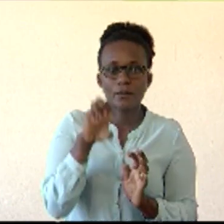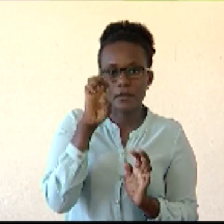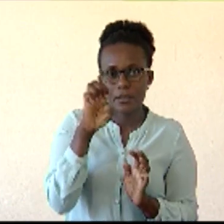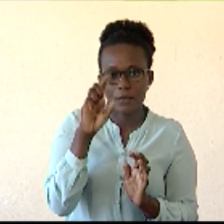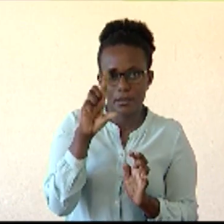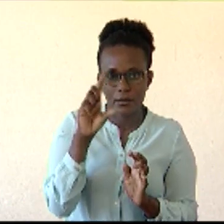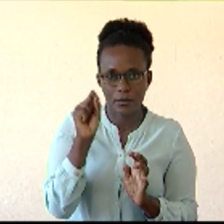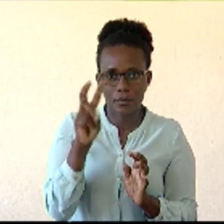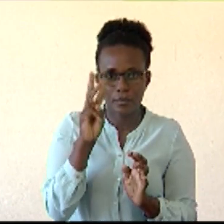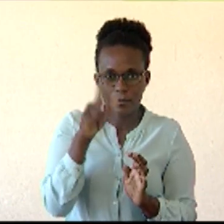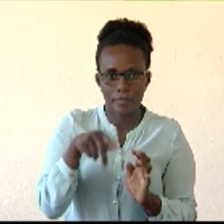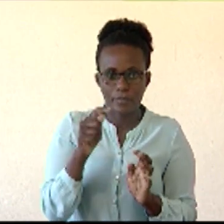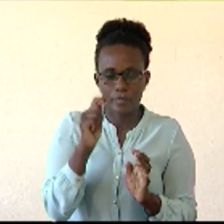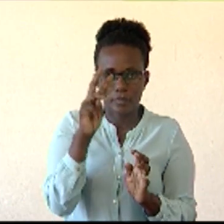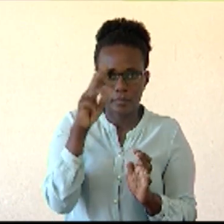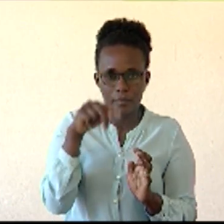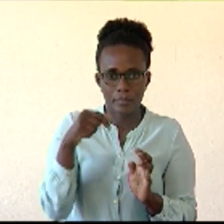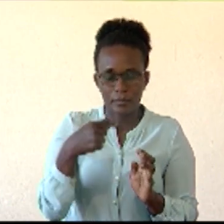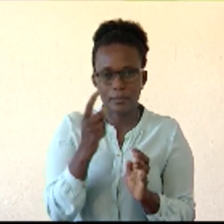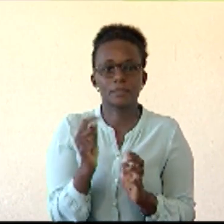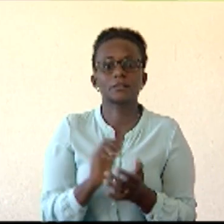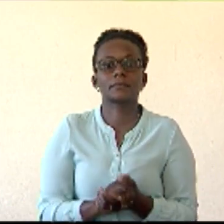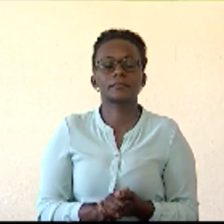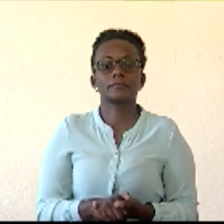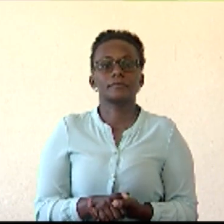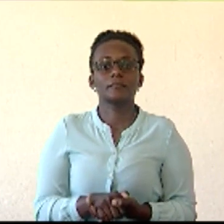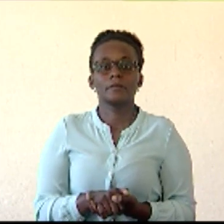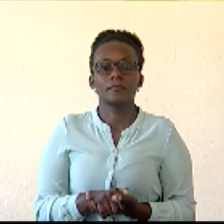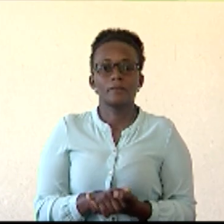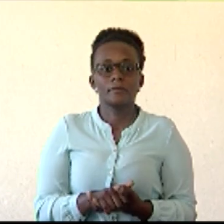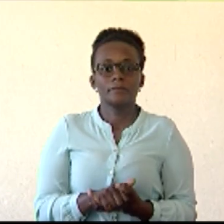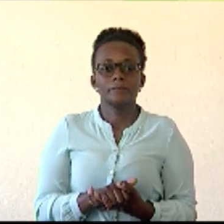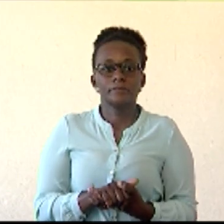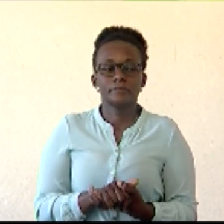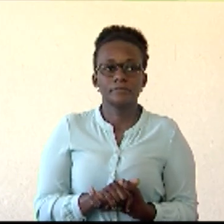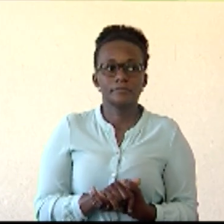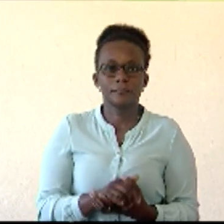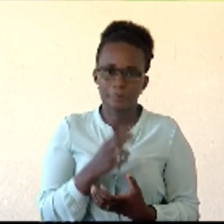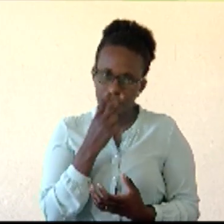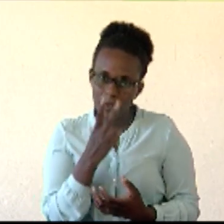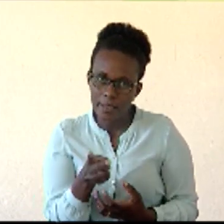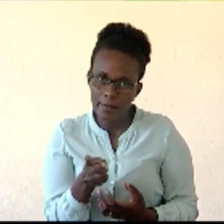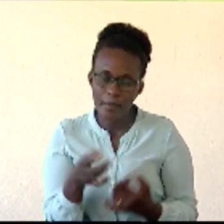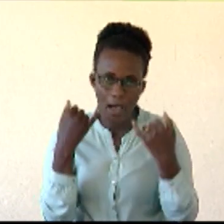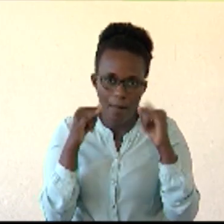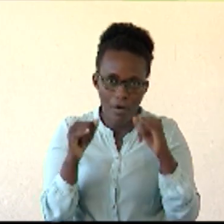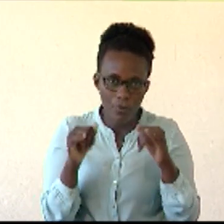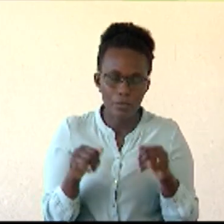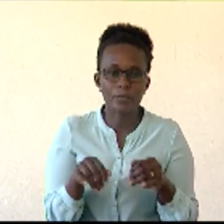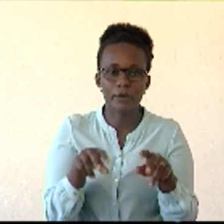this, this link so that it takes you there and look at the information that you may